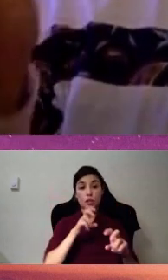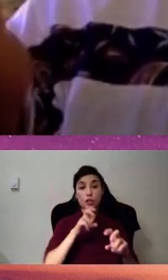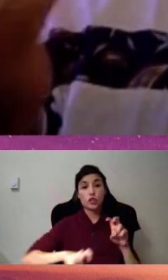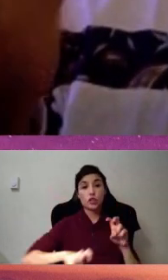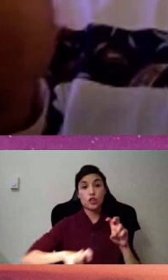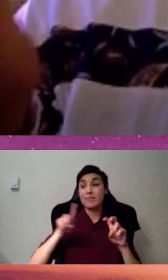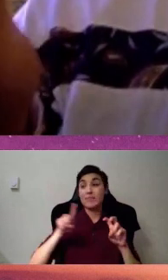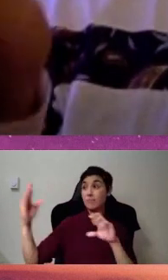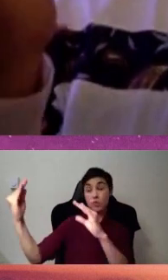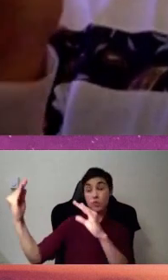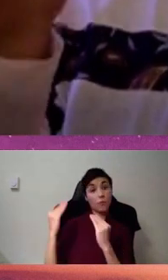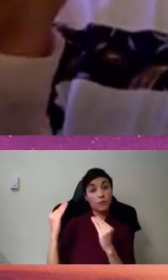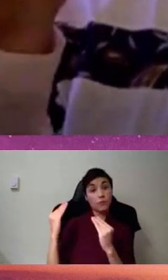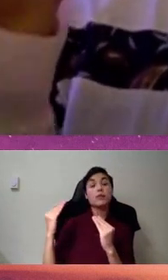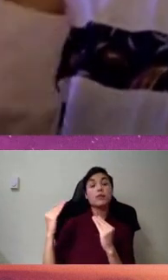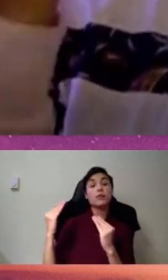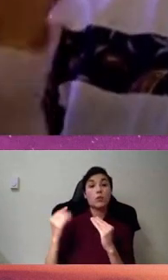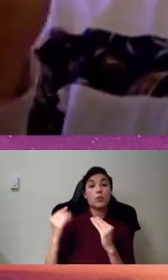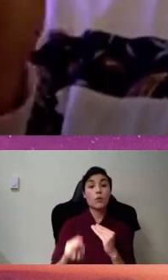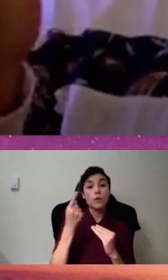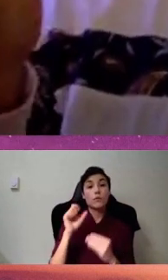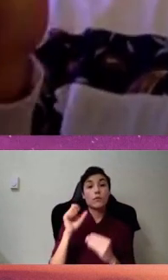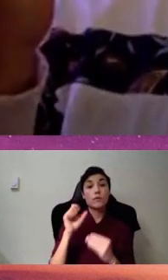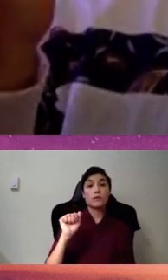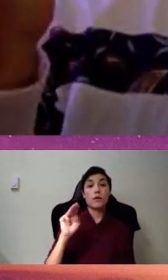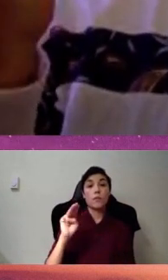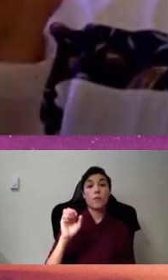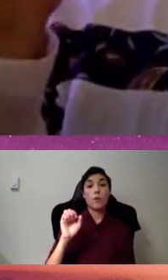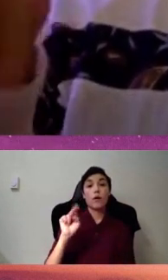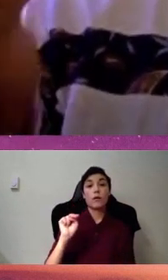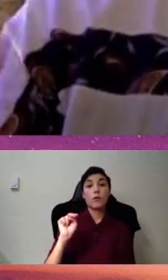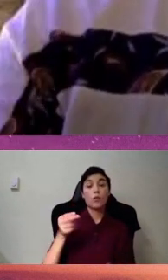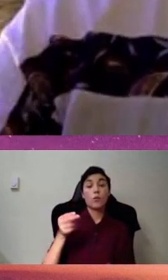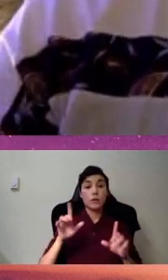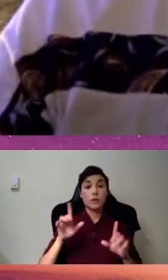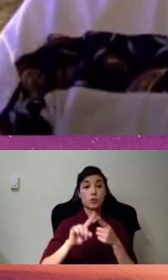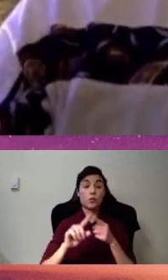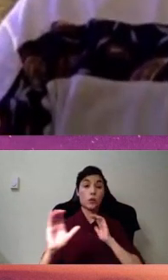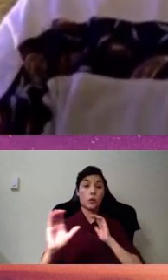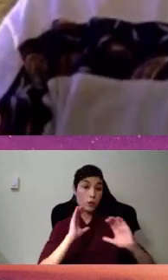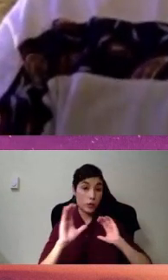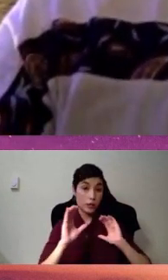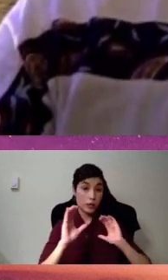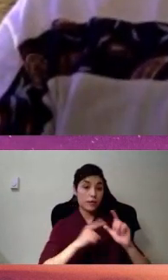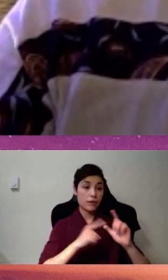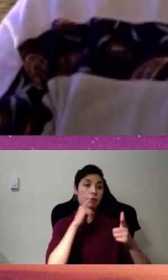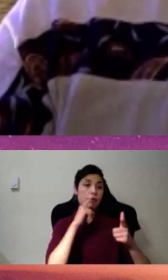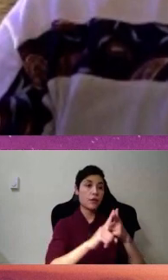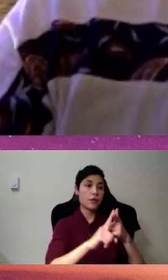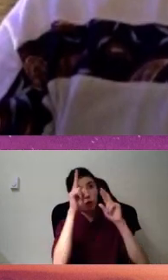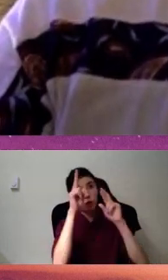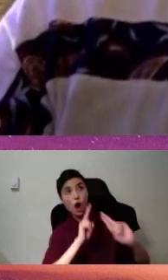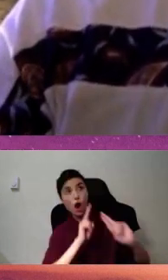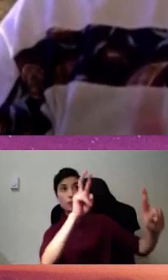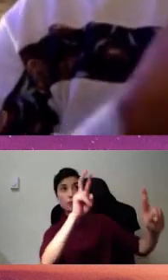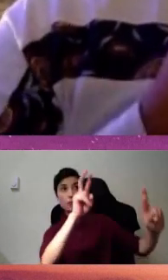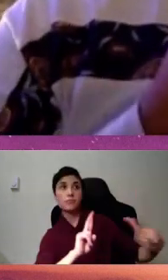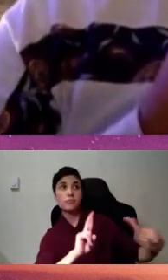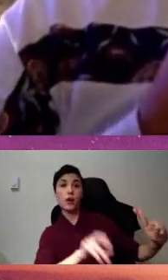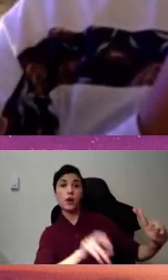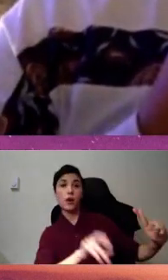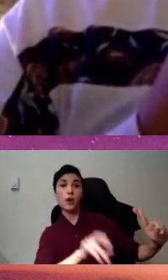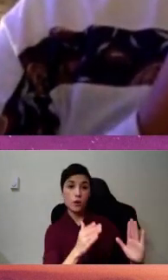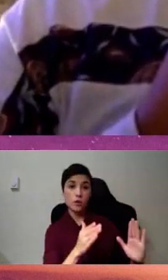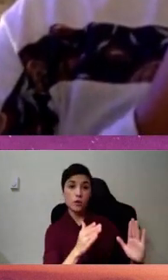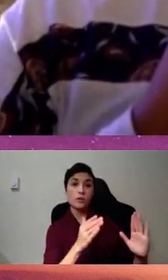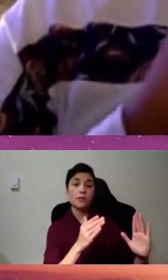like one of the Samoan ways of communicating or of acknowledging or honoring another person, of, like, you know, pressing like heart